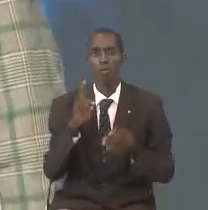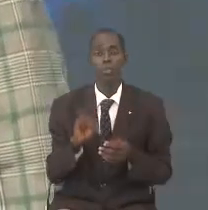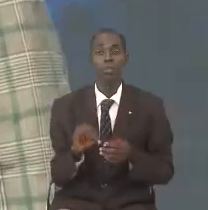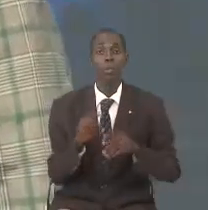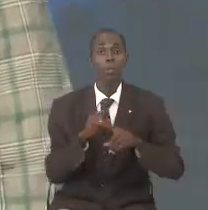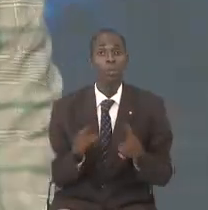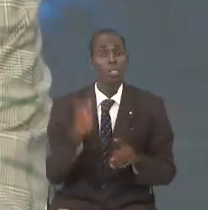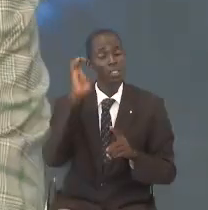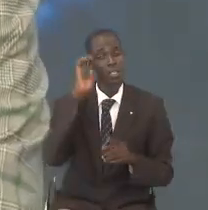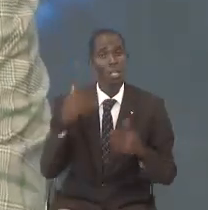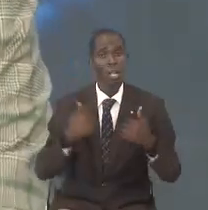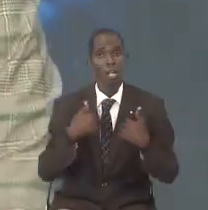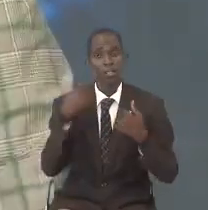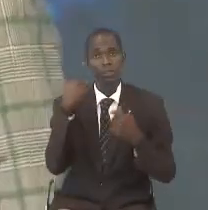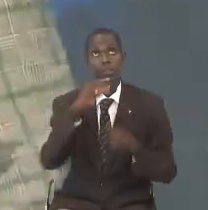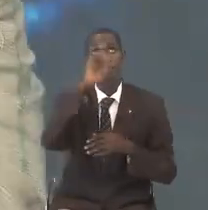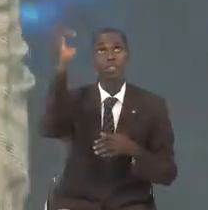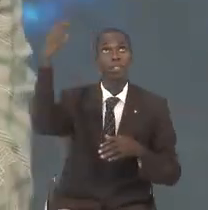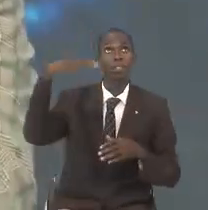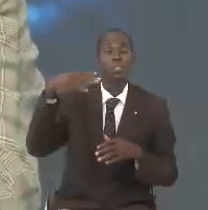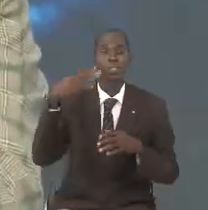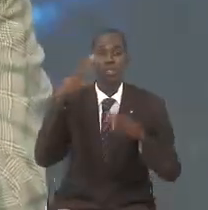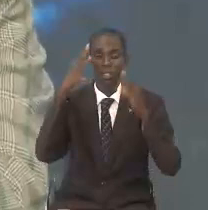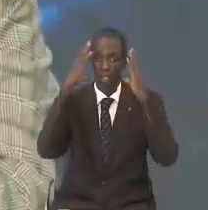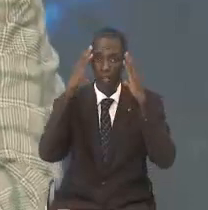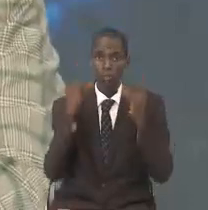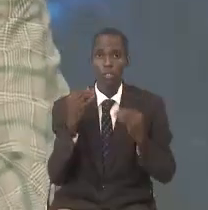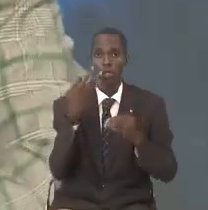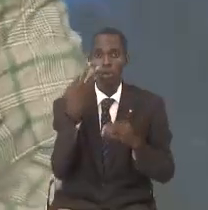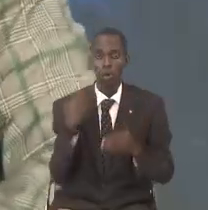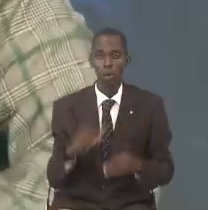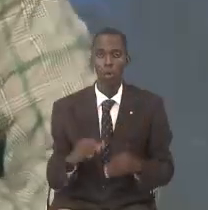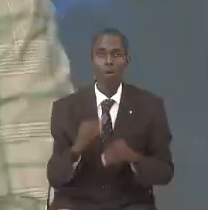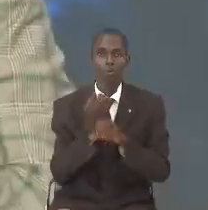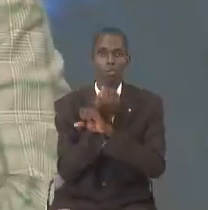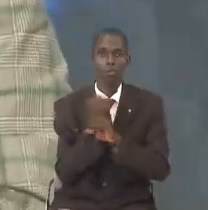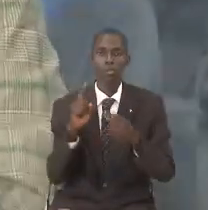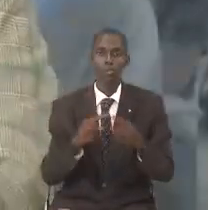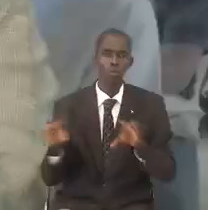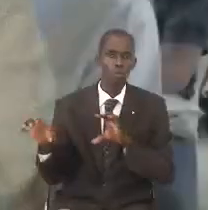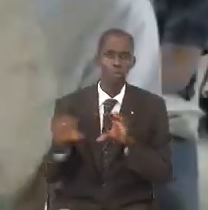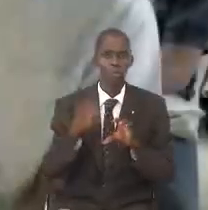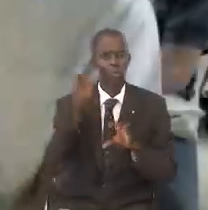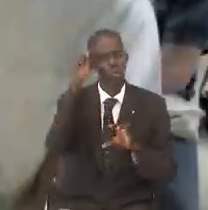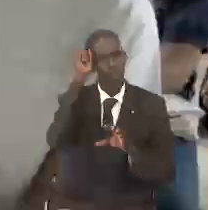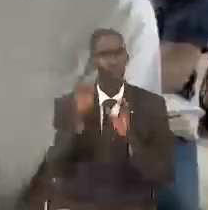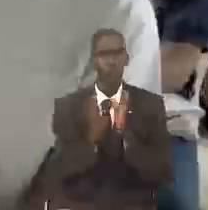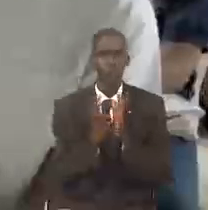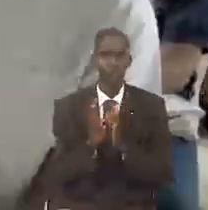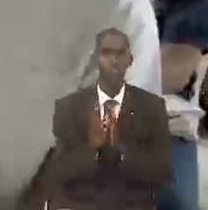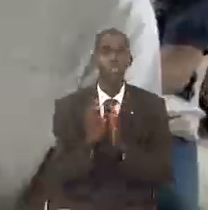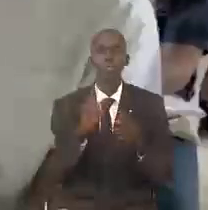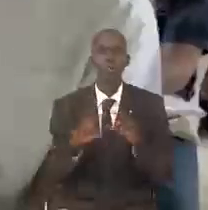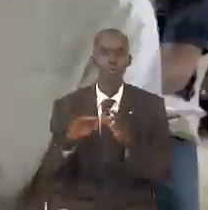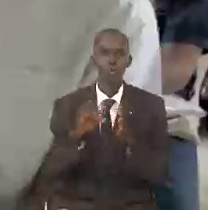of salvation to do his will. And they have the experience of sanctification to do that will from